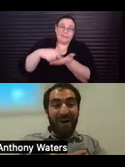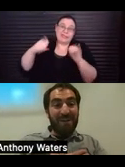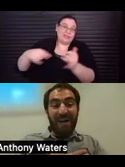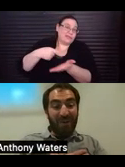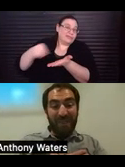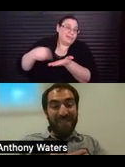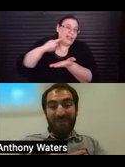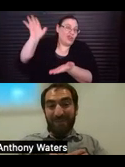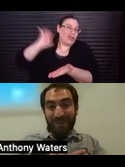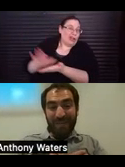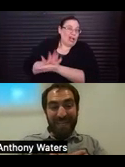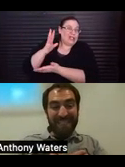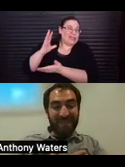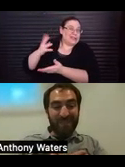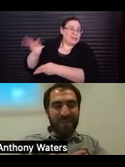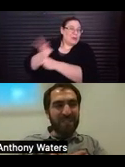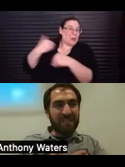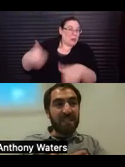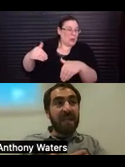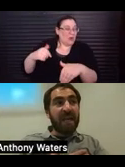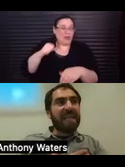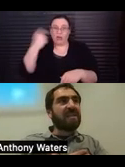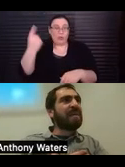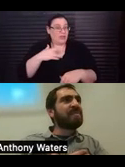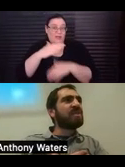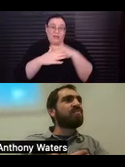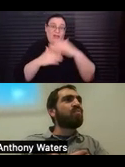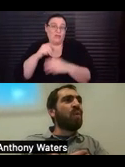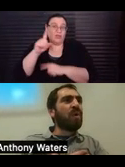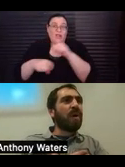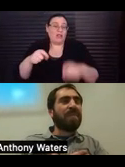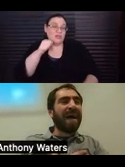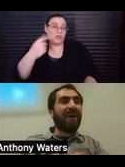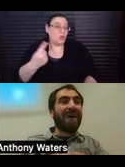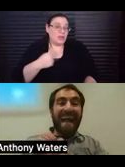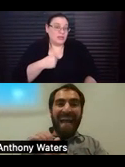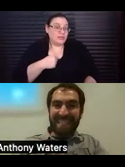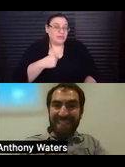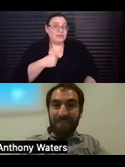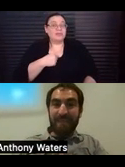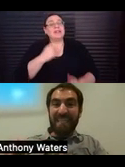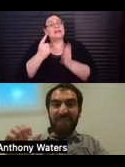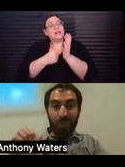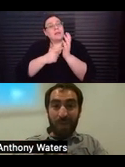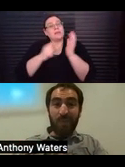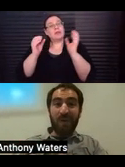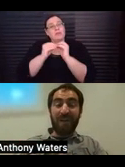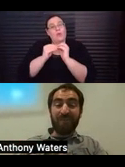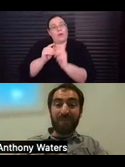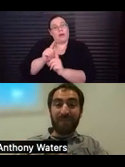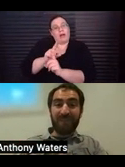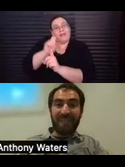am not always comfortable asking those questions. And sometimes it's more about asking them even when